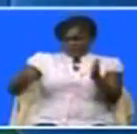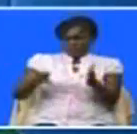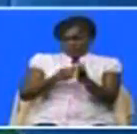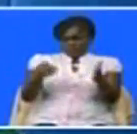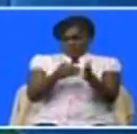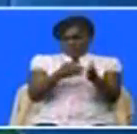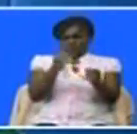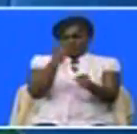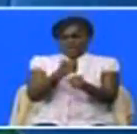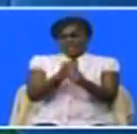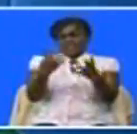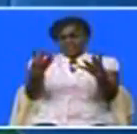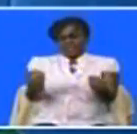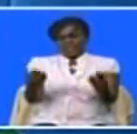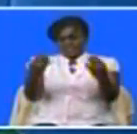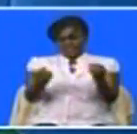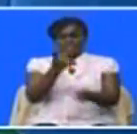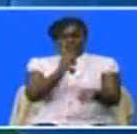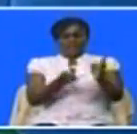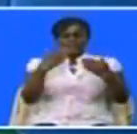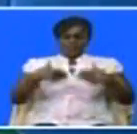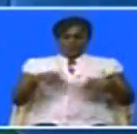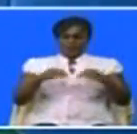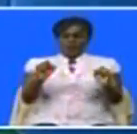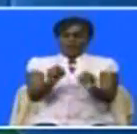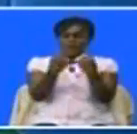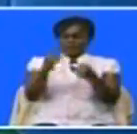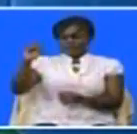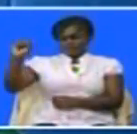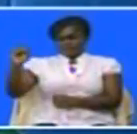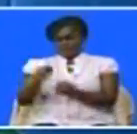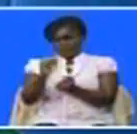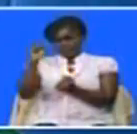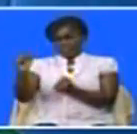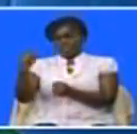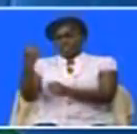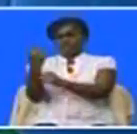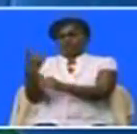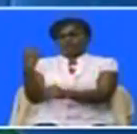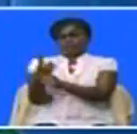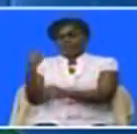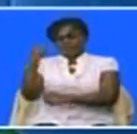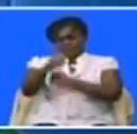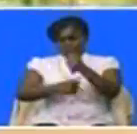so as to make the course easier for the athletes. The marathon will take place on the 15th of November this year.